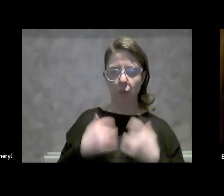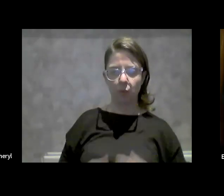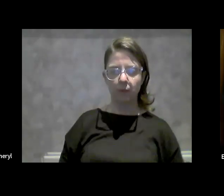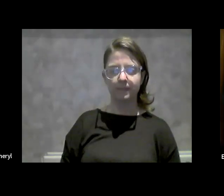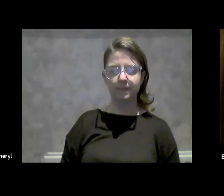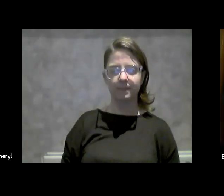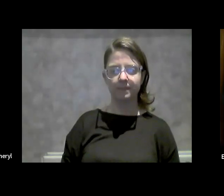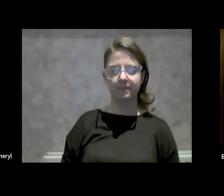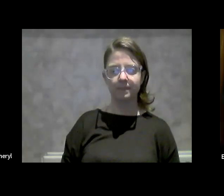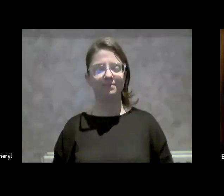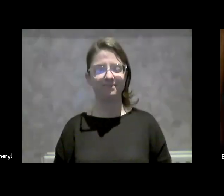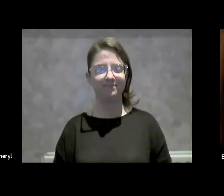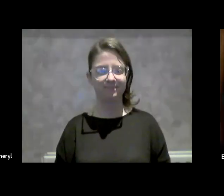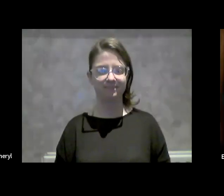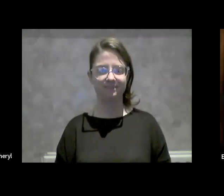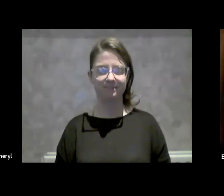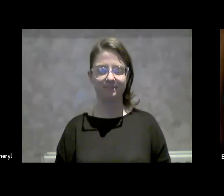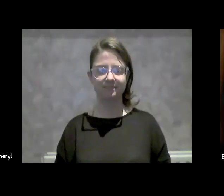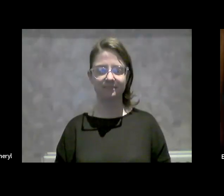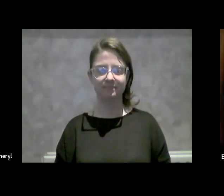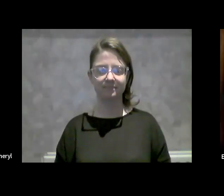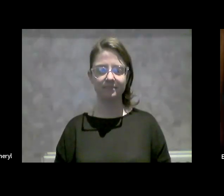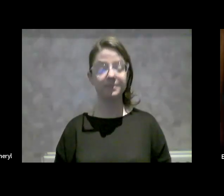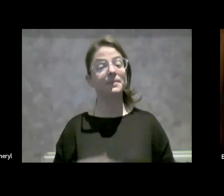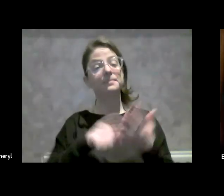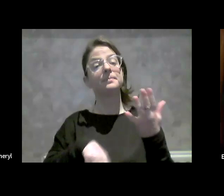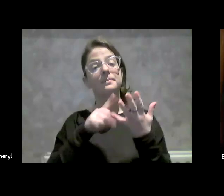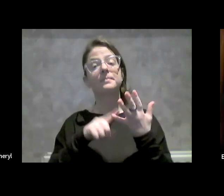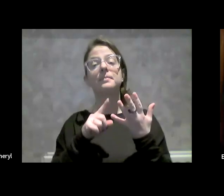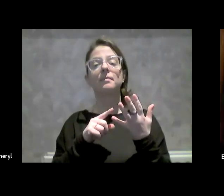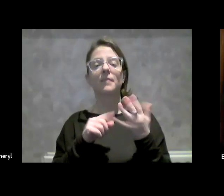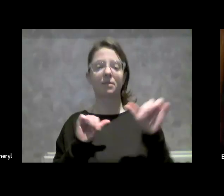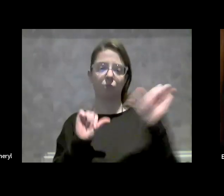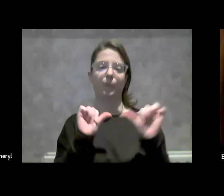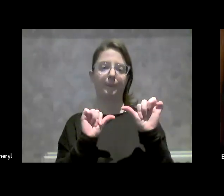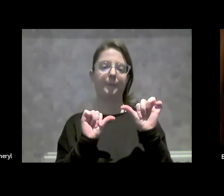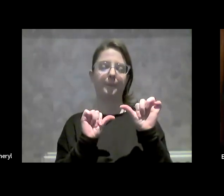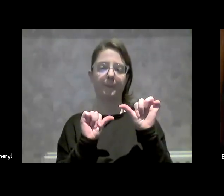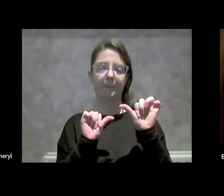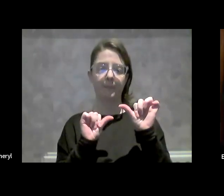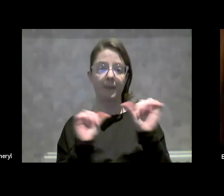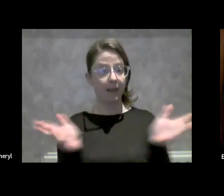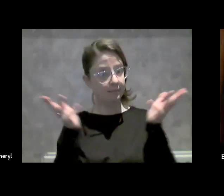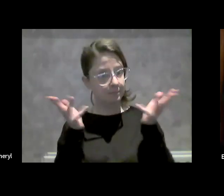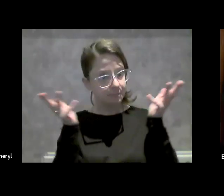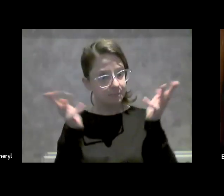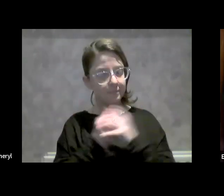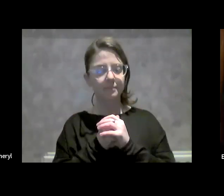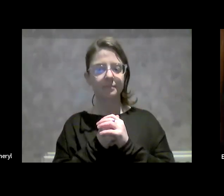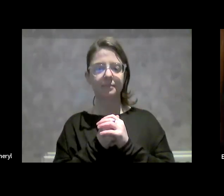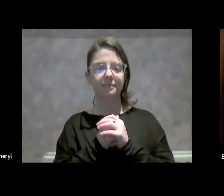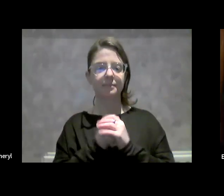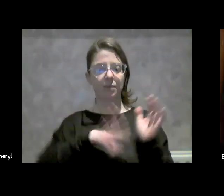So that's the second. The next one is a small one and is a bit lighter. It's called